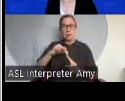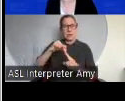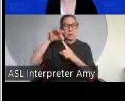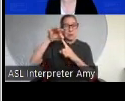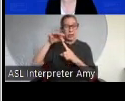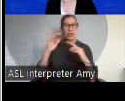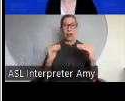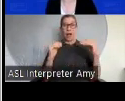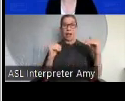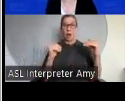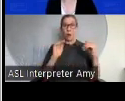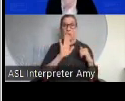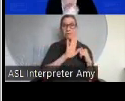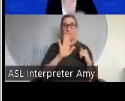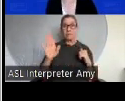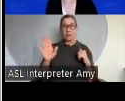some concern